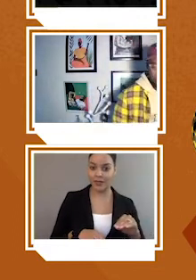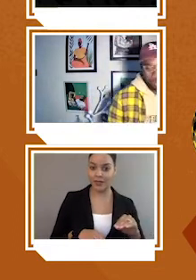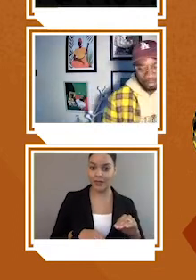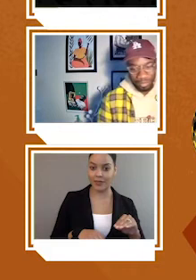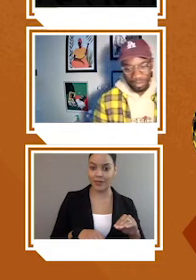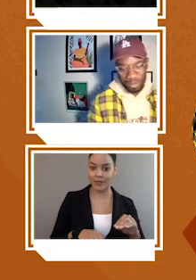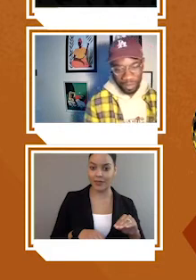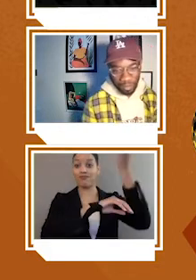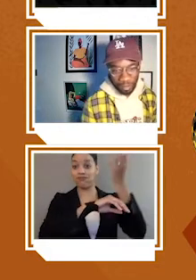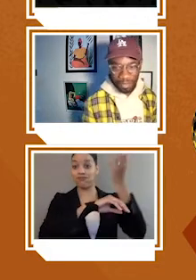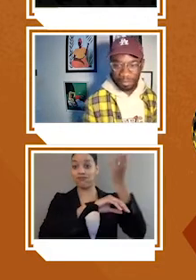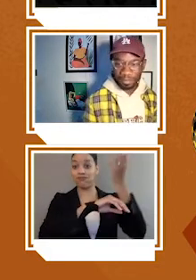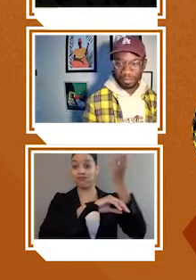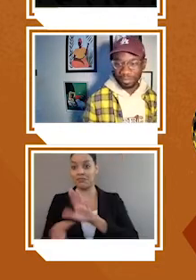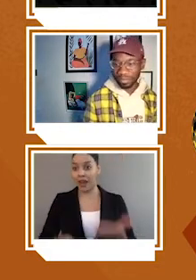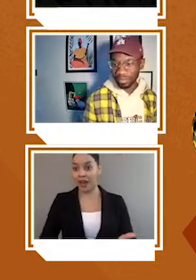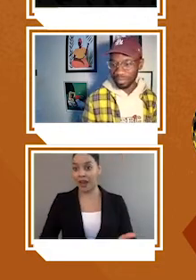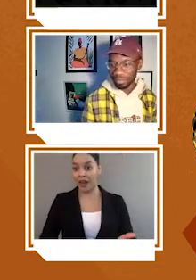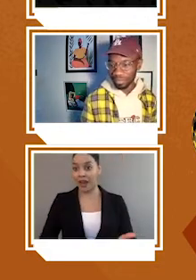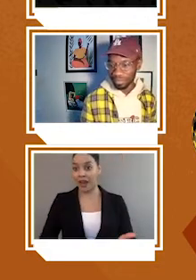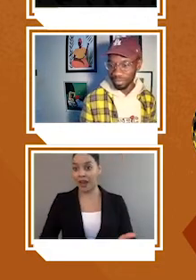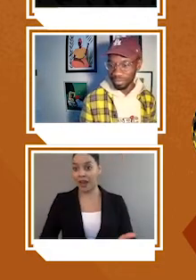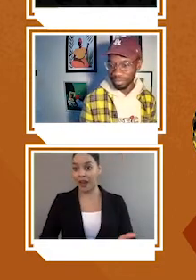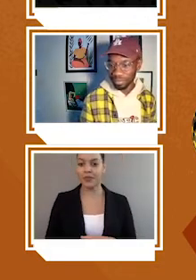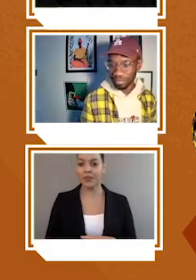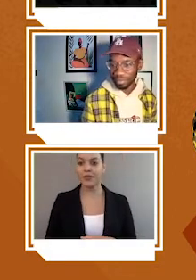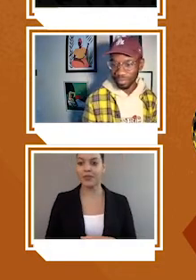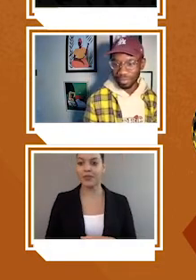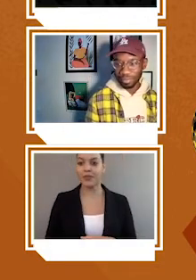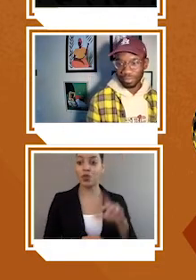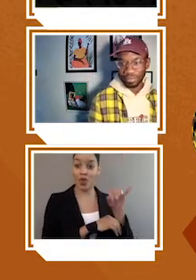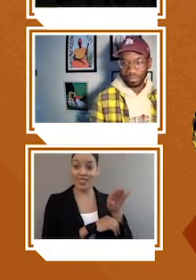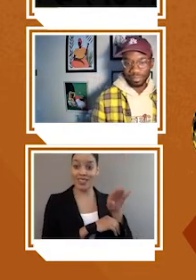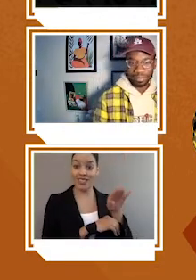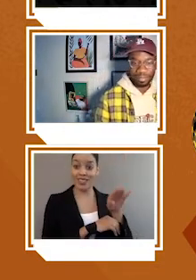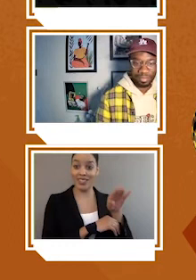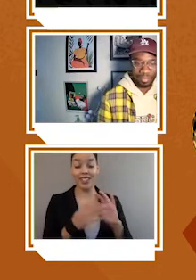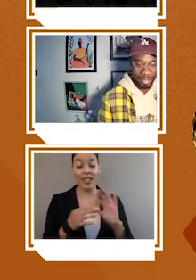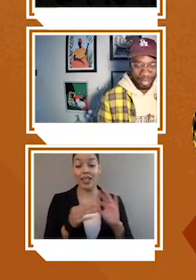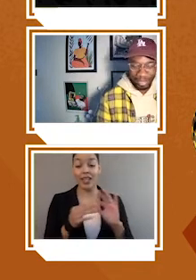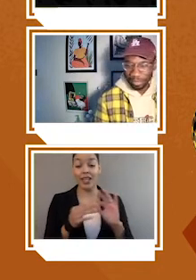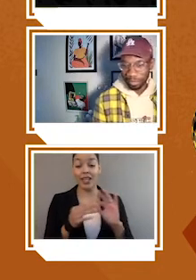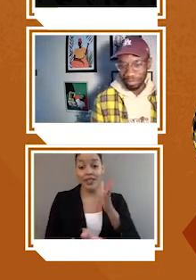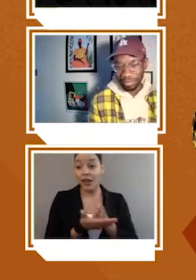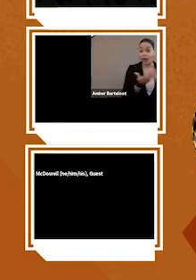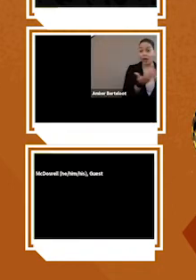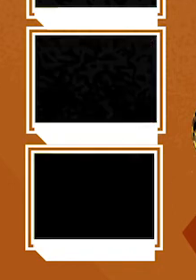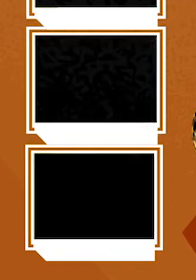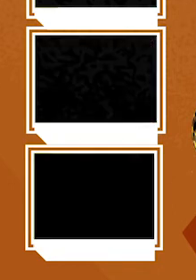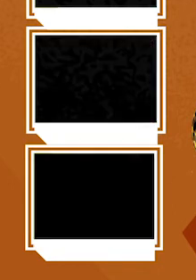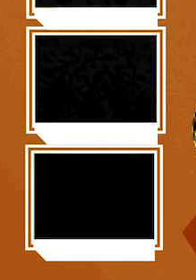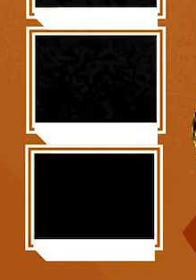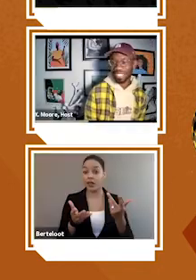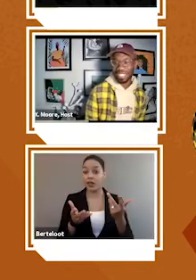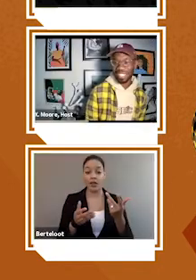know, let's stop with the election. Let's stop trying to hike it, you know? Right. Yeah. We